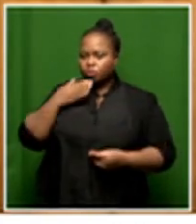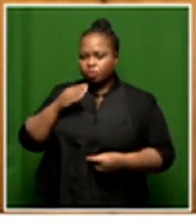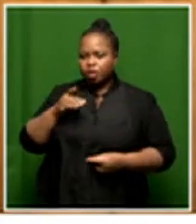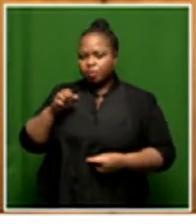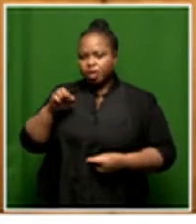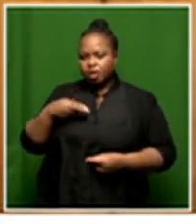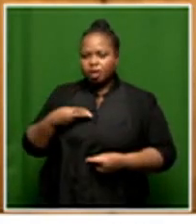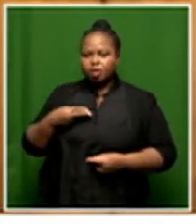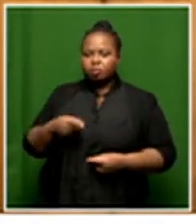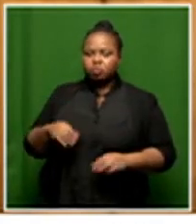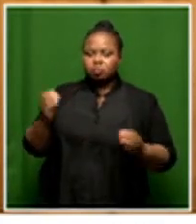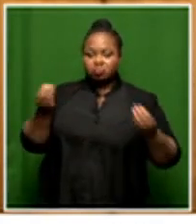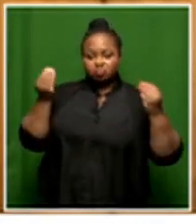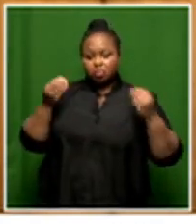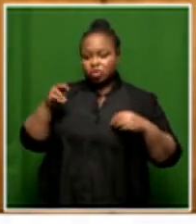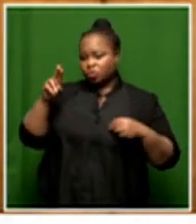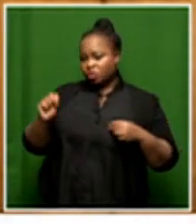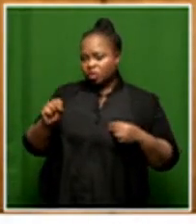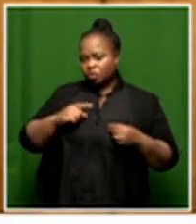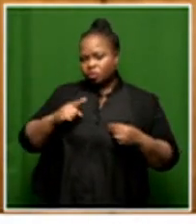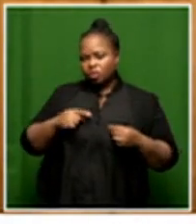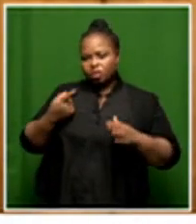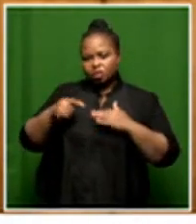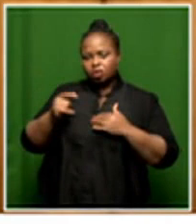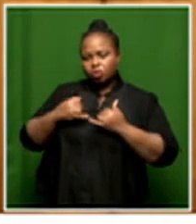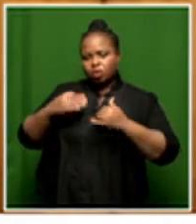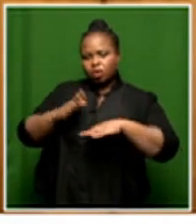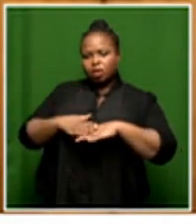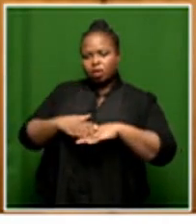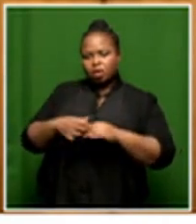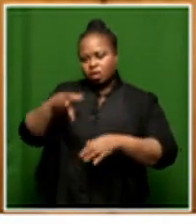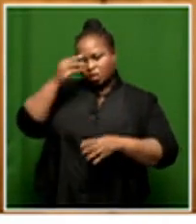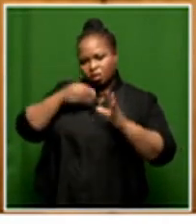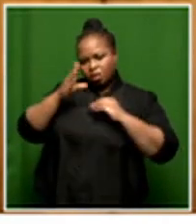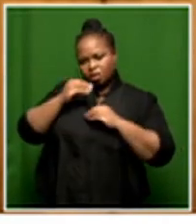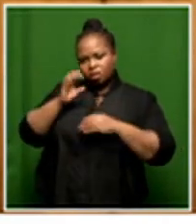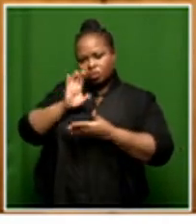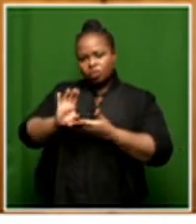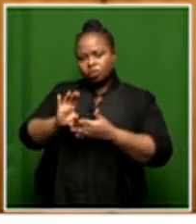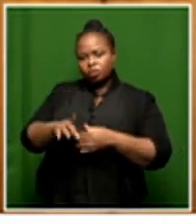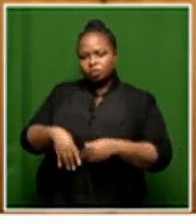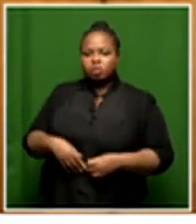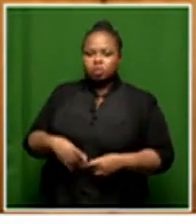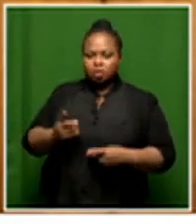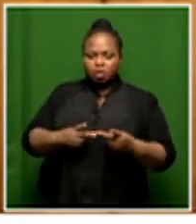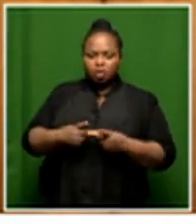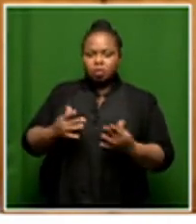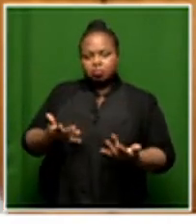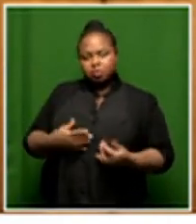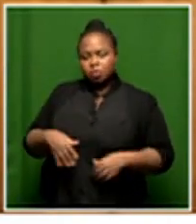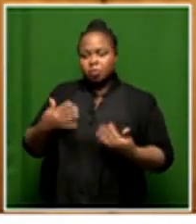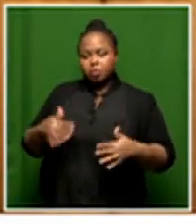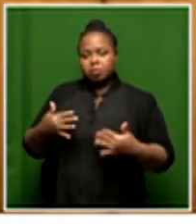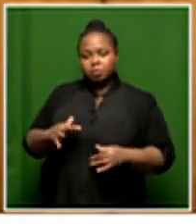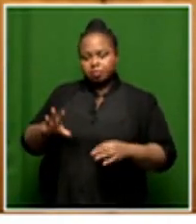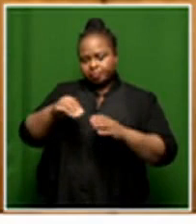Oakley, who's very well known in the US for selling one of the biggest online learning courses called Learning How to Learn. She's a huge Smartick